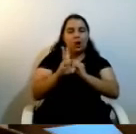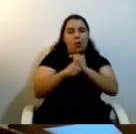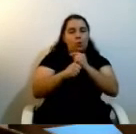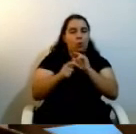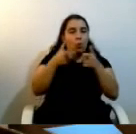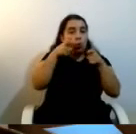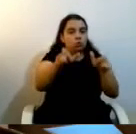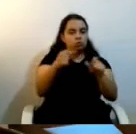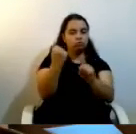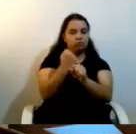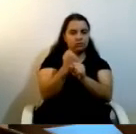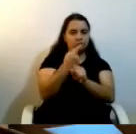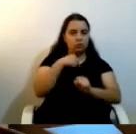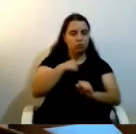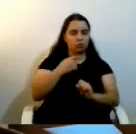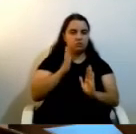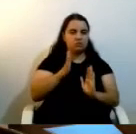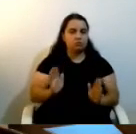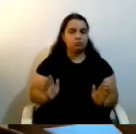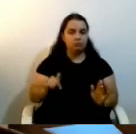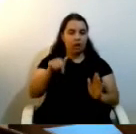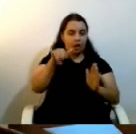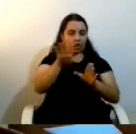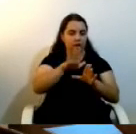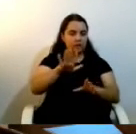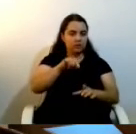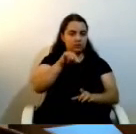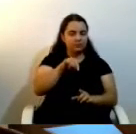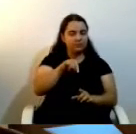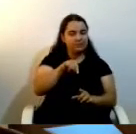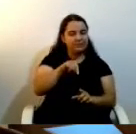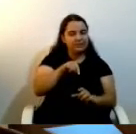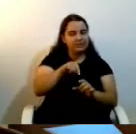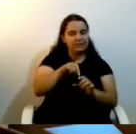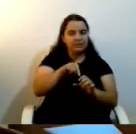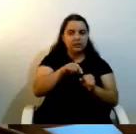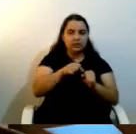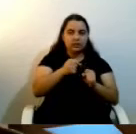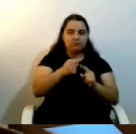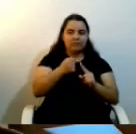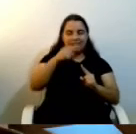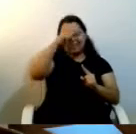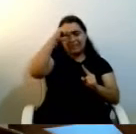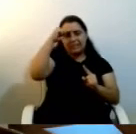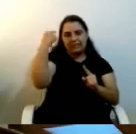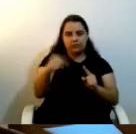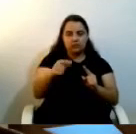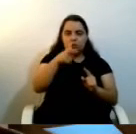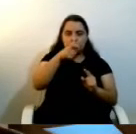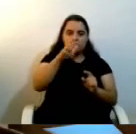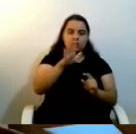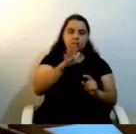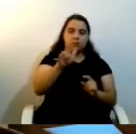Here we meet the biggest resistance. In countries where disabled people are